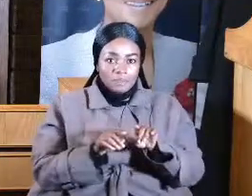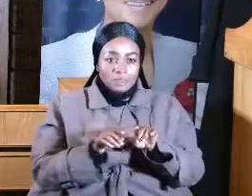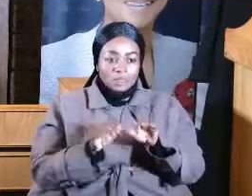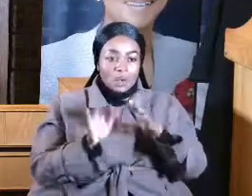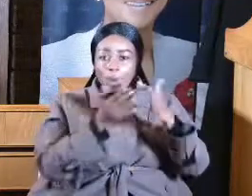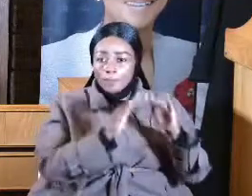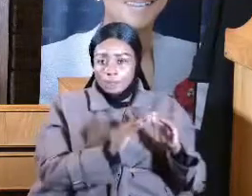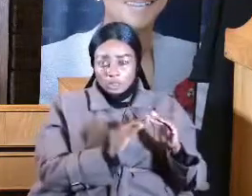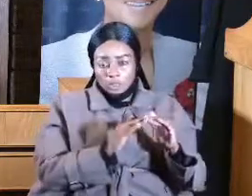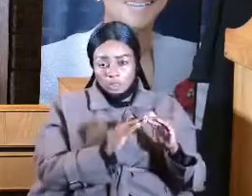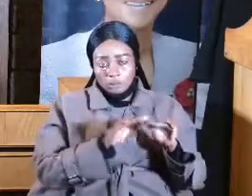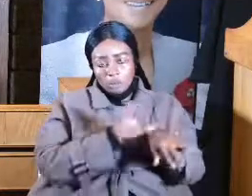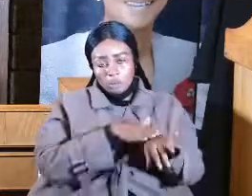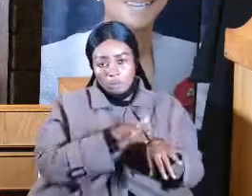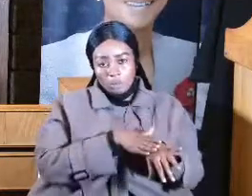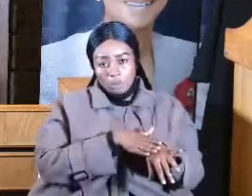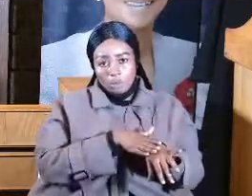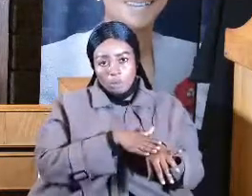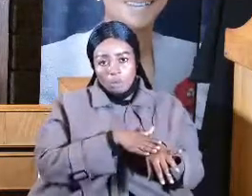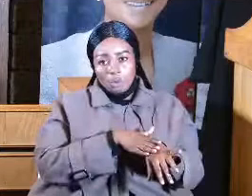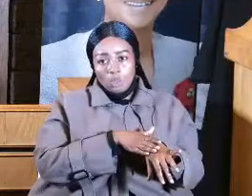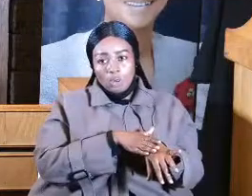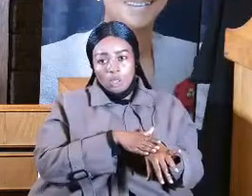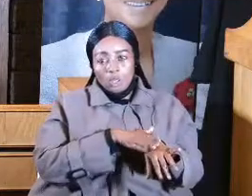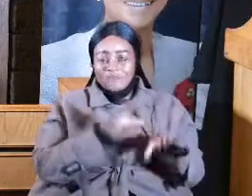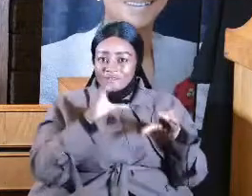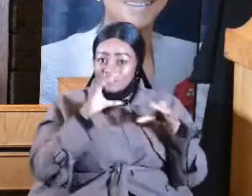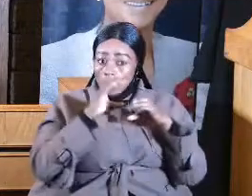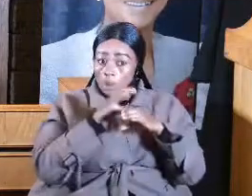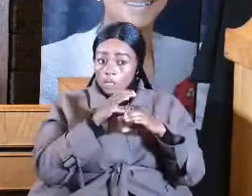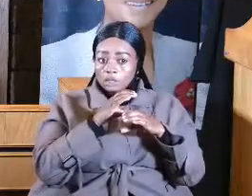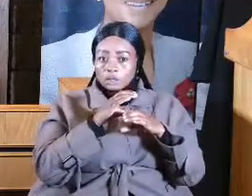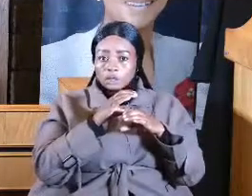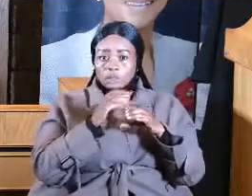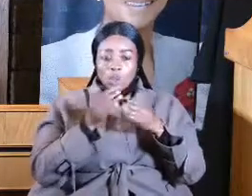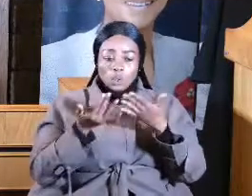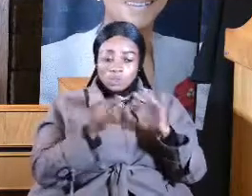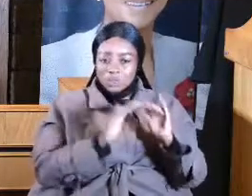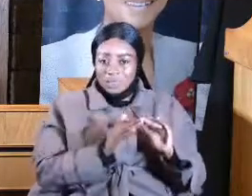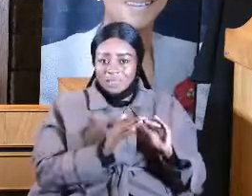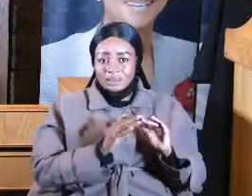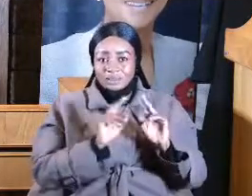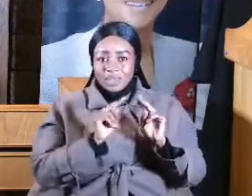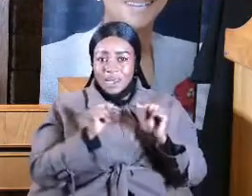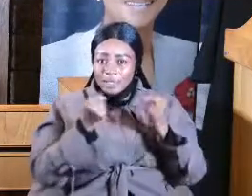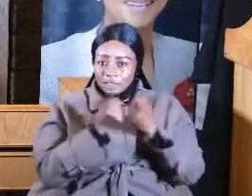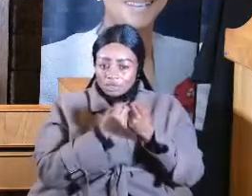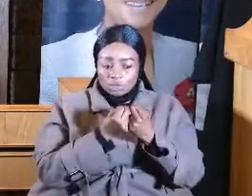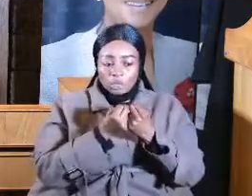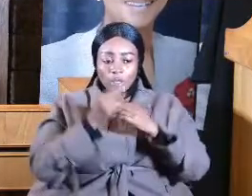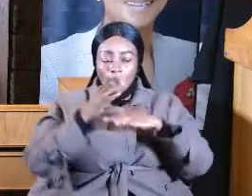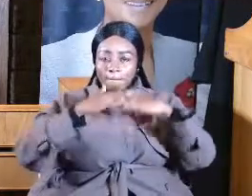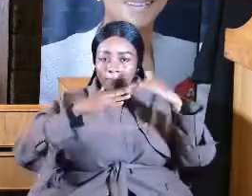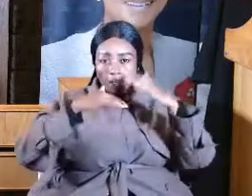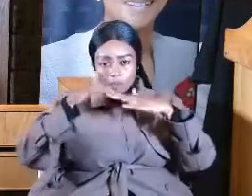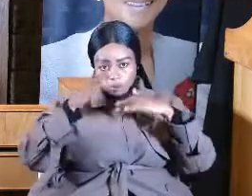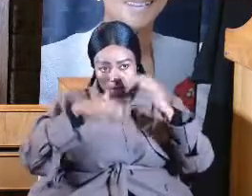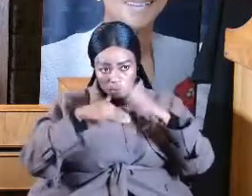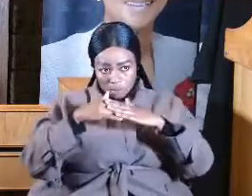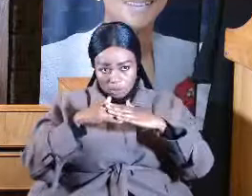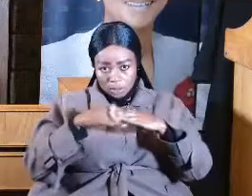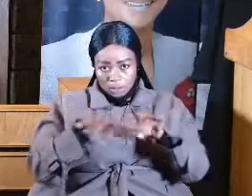is in fact essential to the formation of civil societies, nation building, and a world